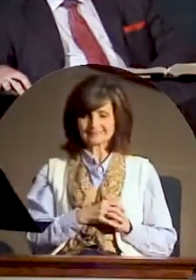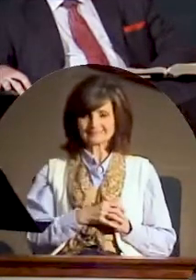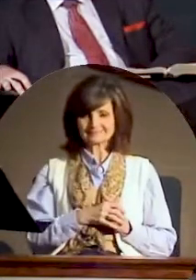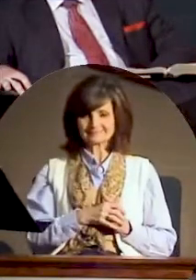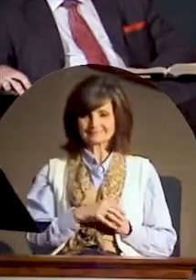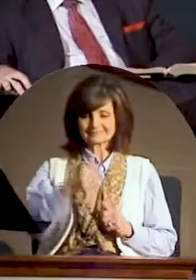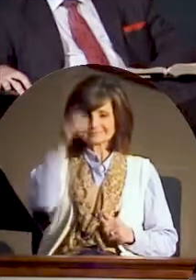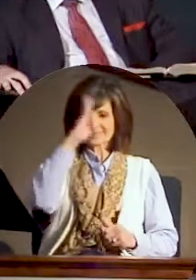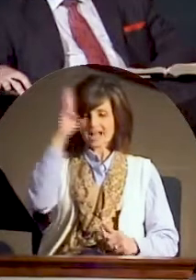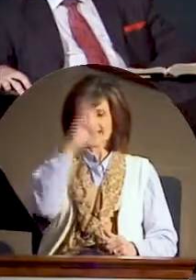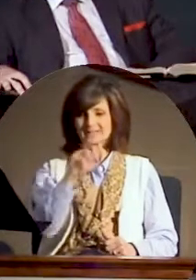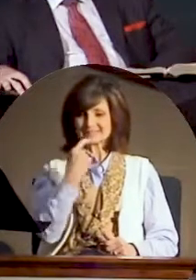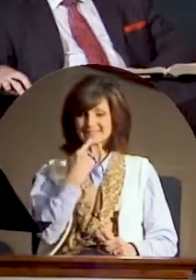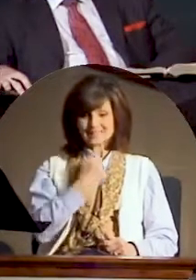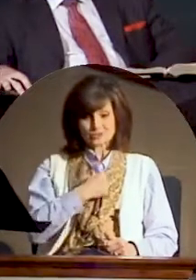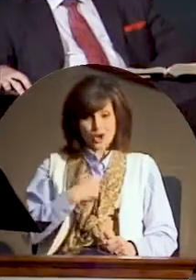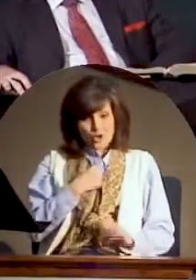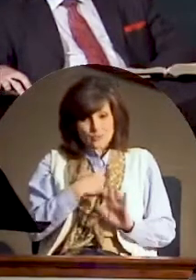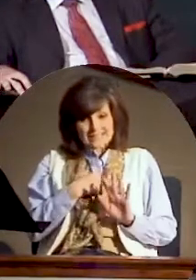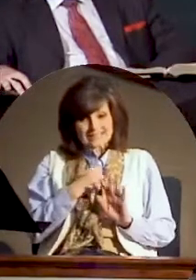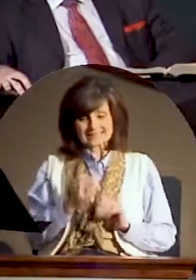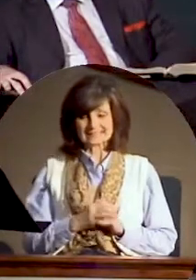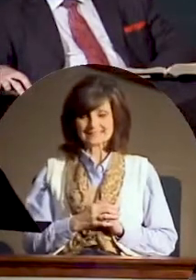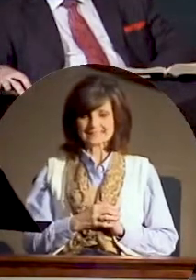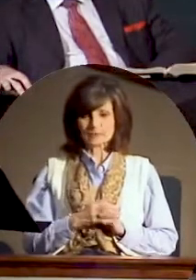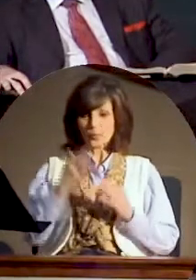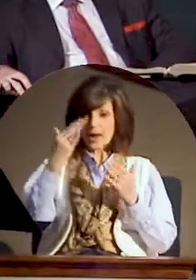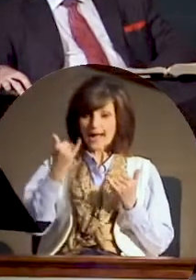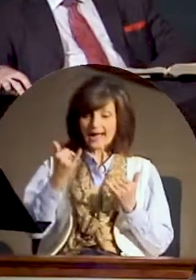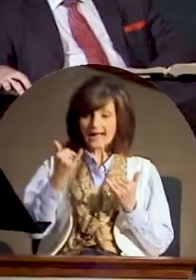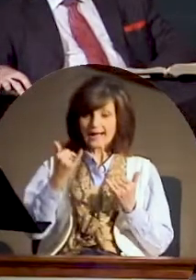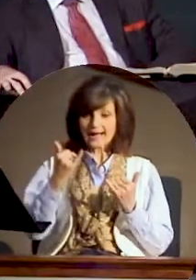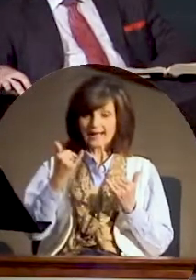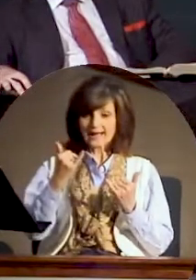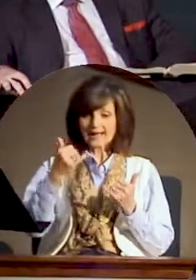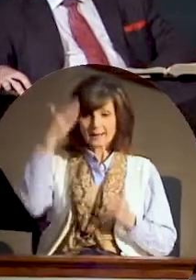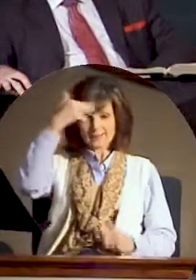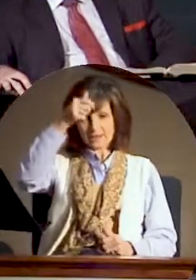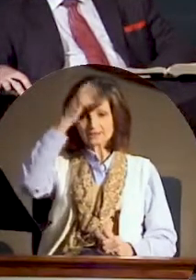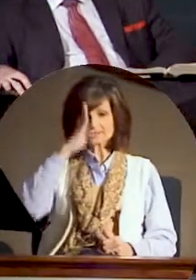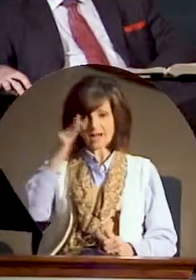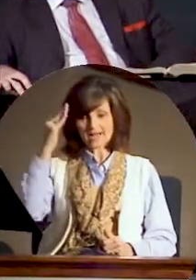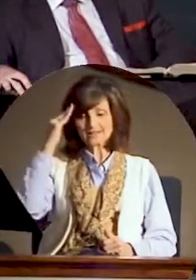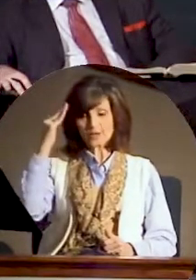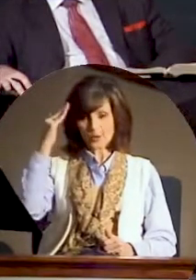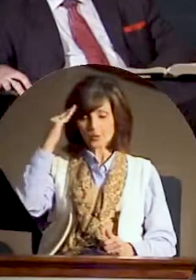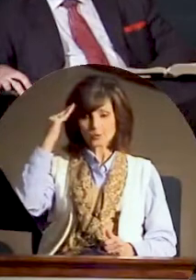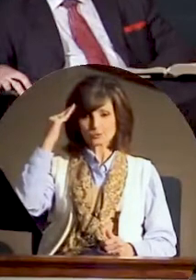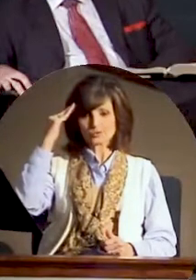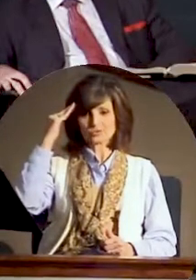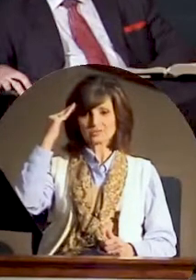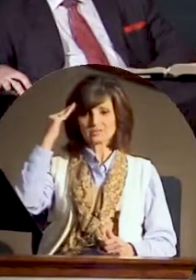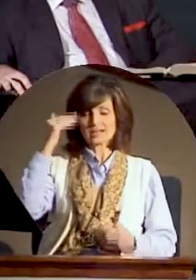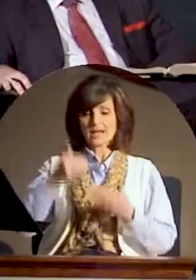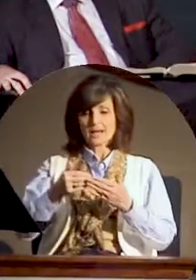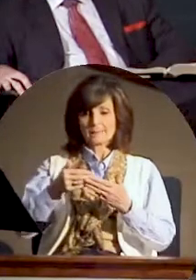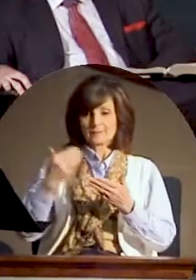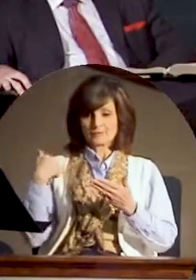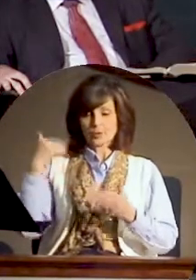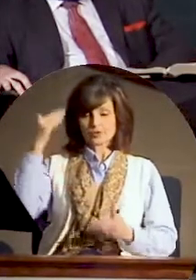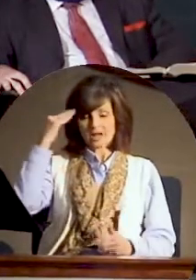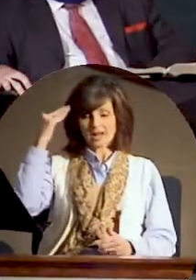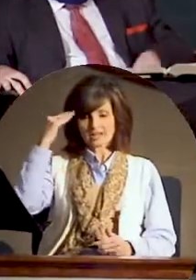say, sorry. You know why? Because God knows with